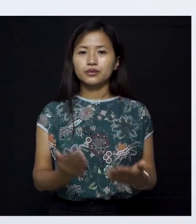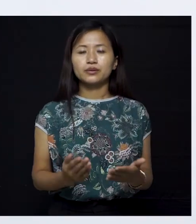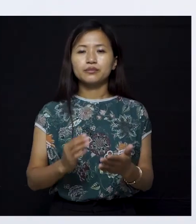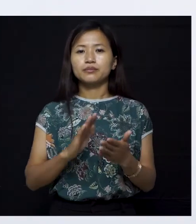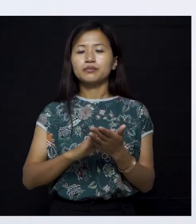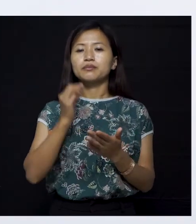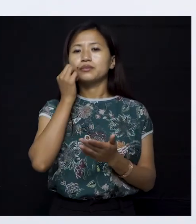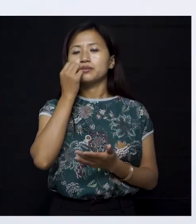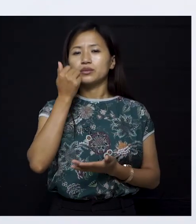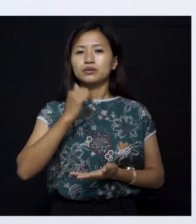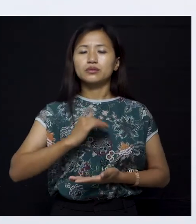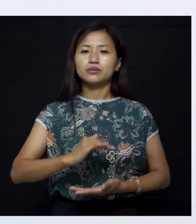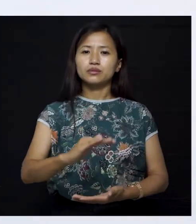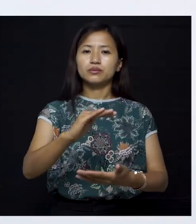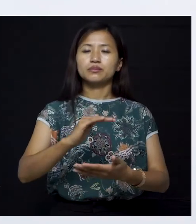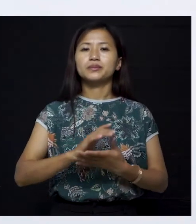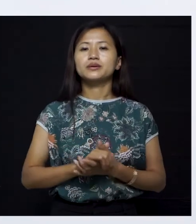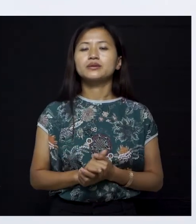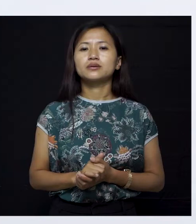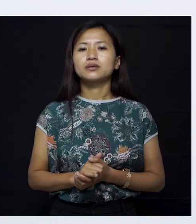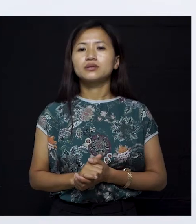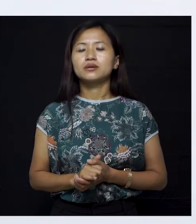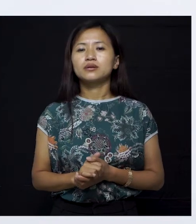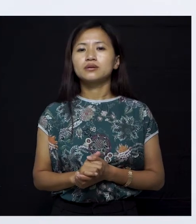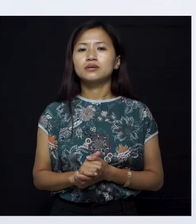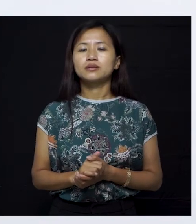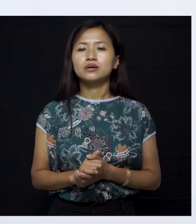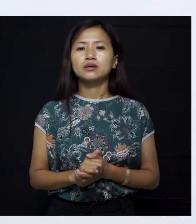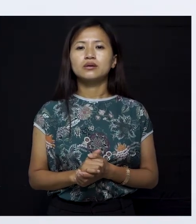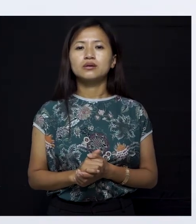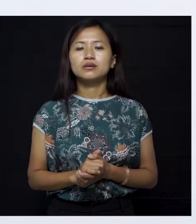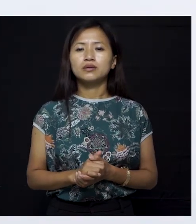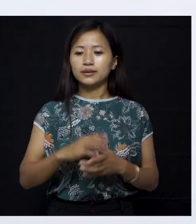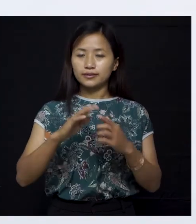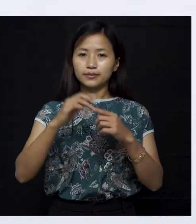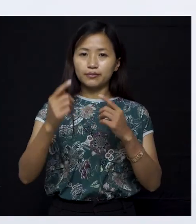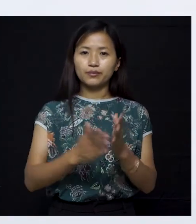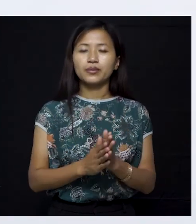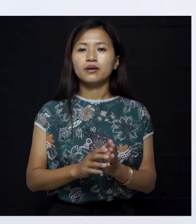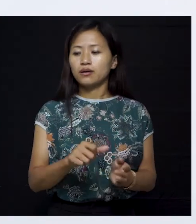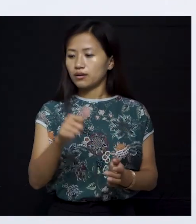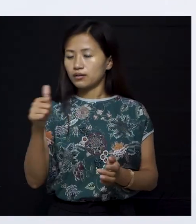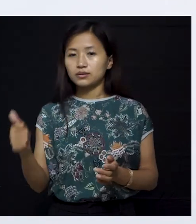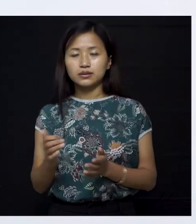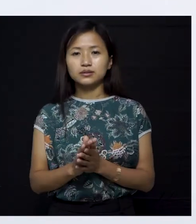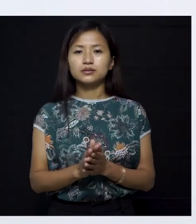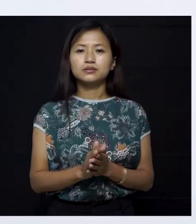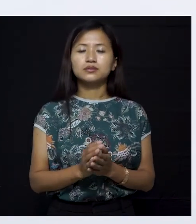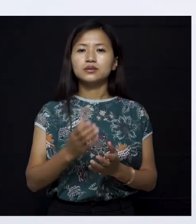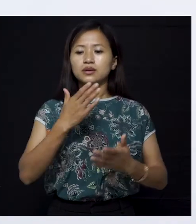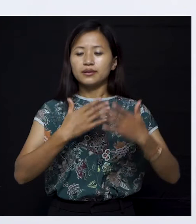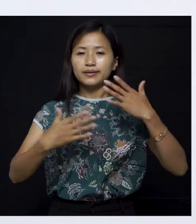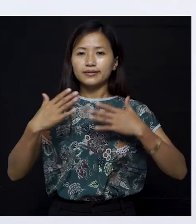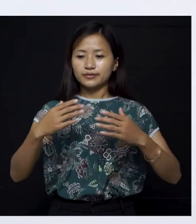Bartley. See, they were still waiting for one of their brother's dead body, and at that moment, the last surviving